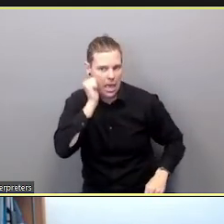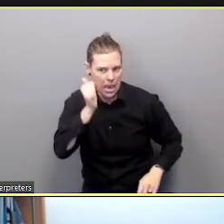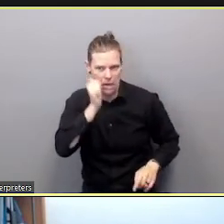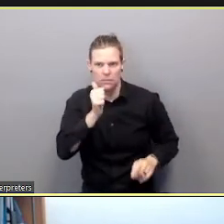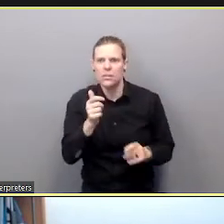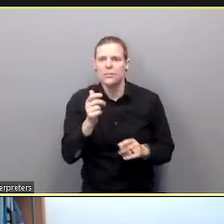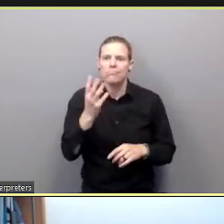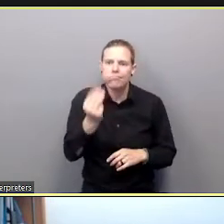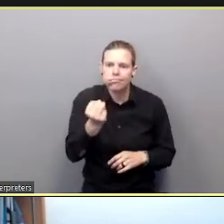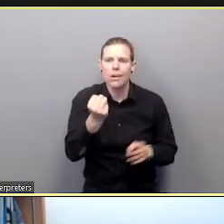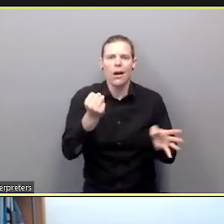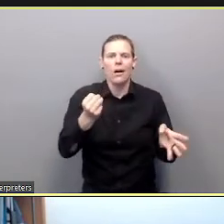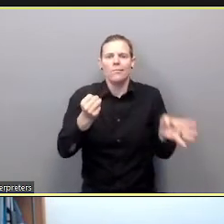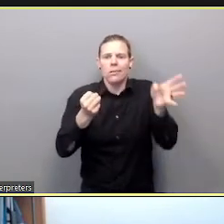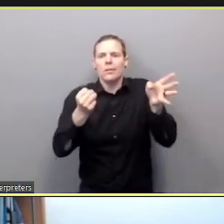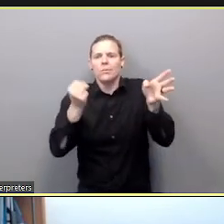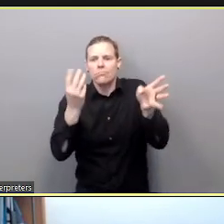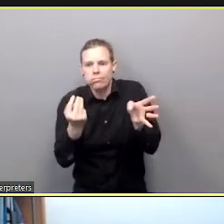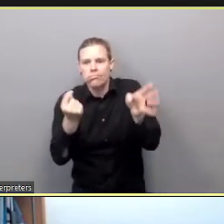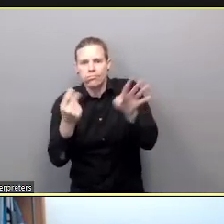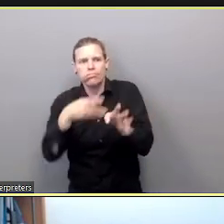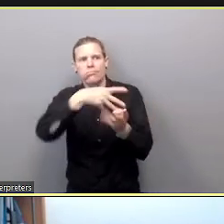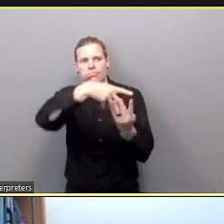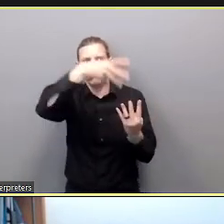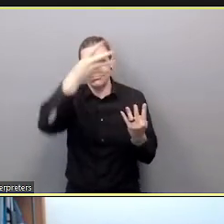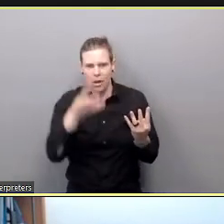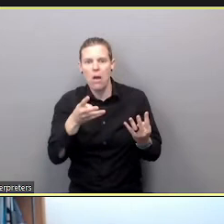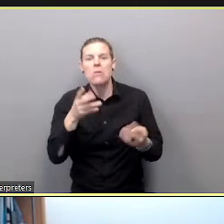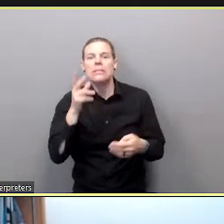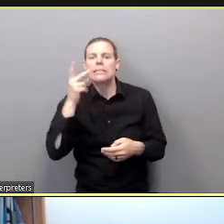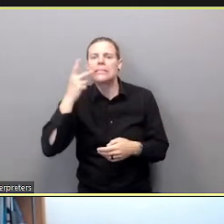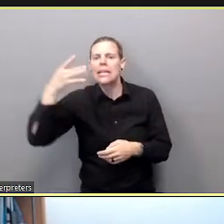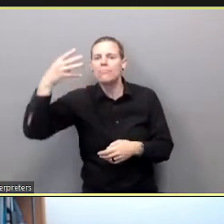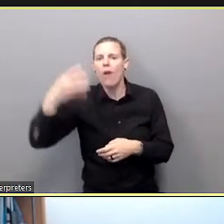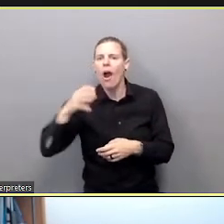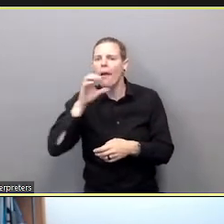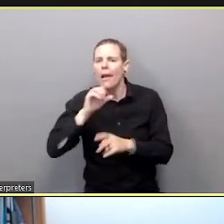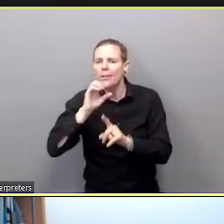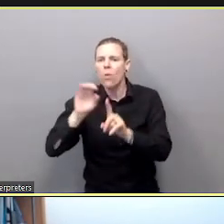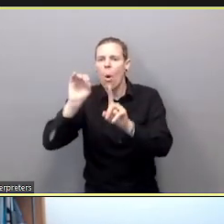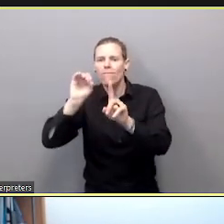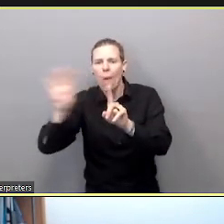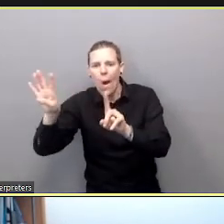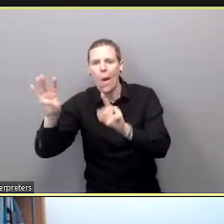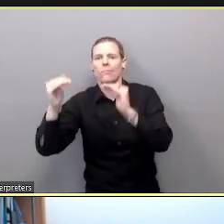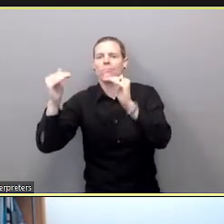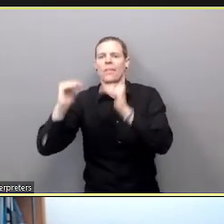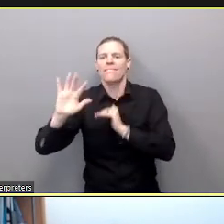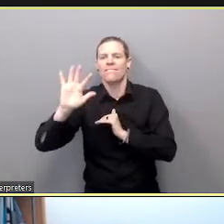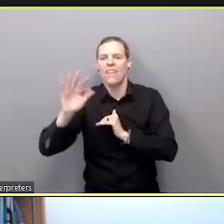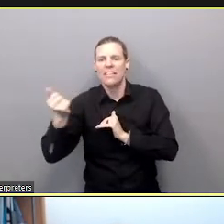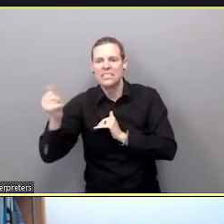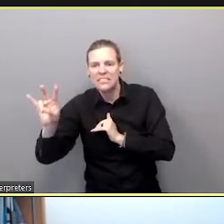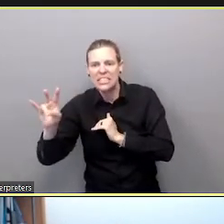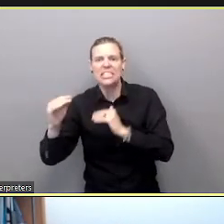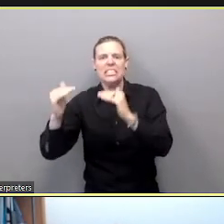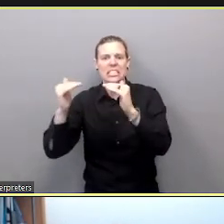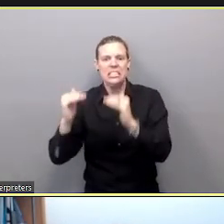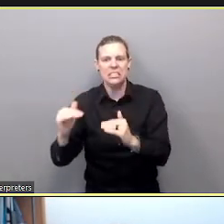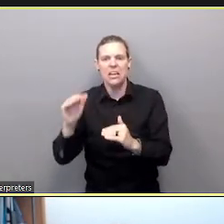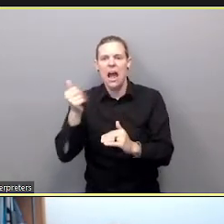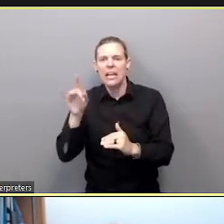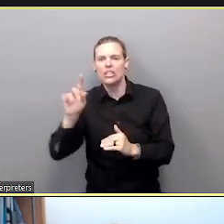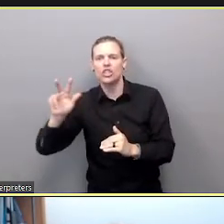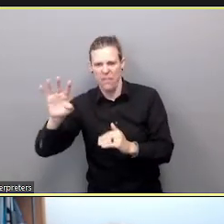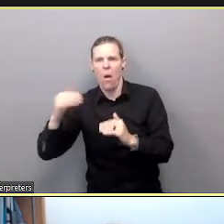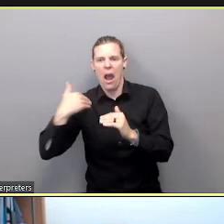with the key over there on the right-hand side. And you can see that we had rising incidence or case rates in all age